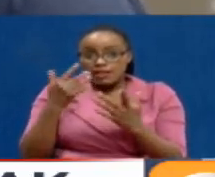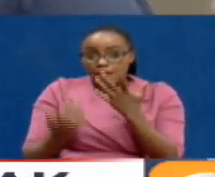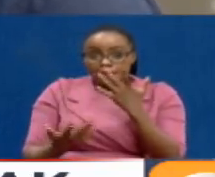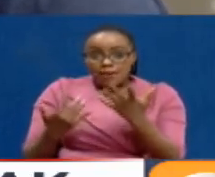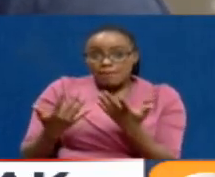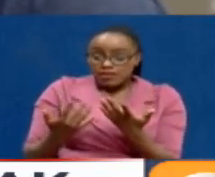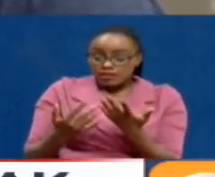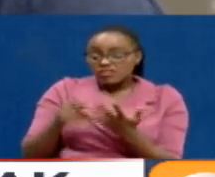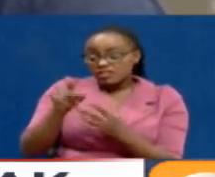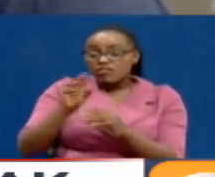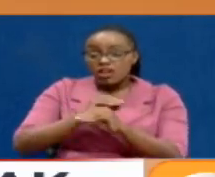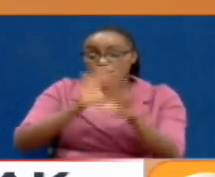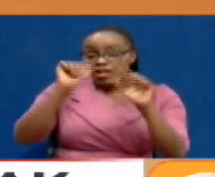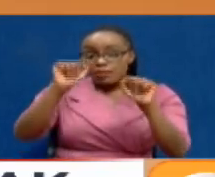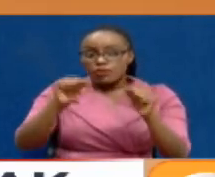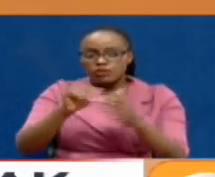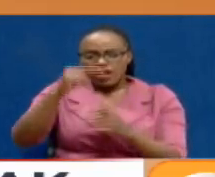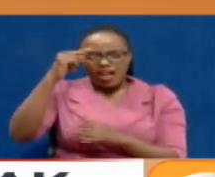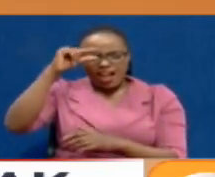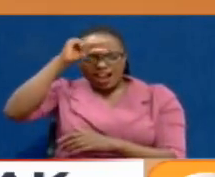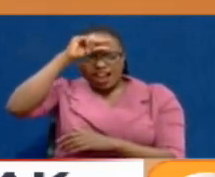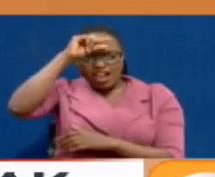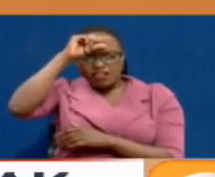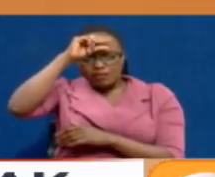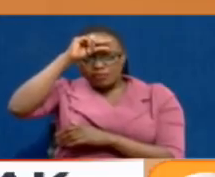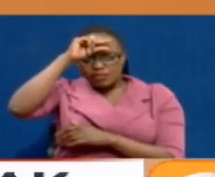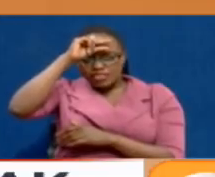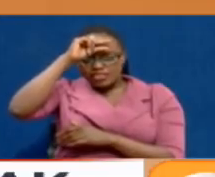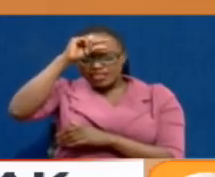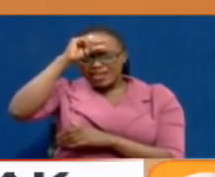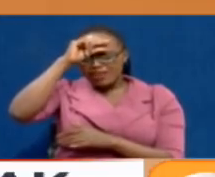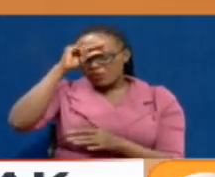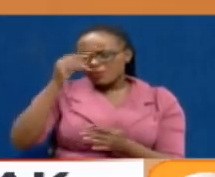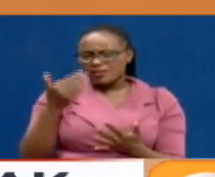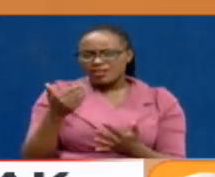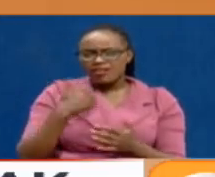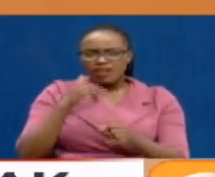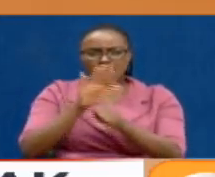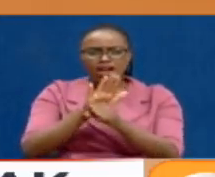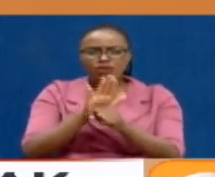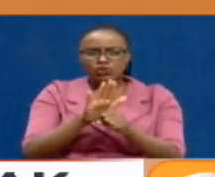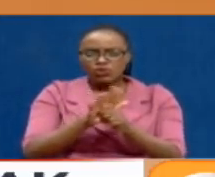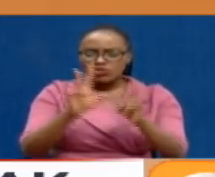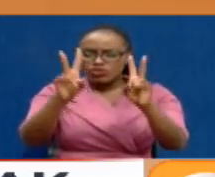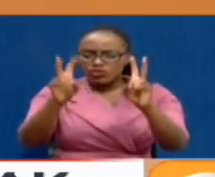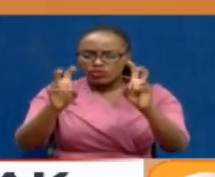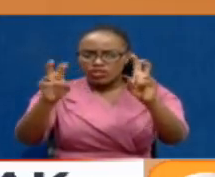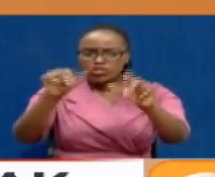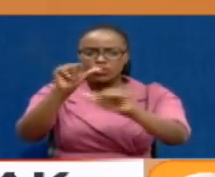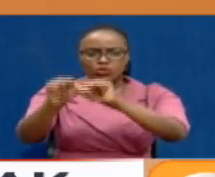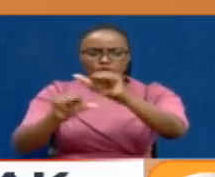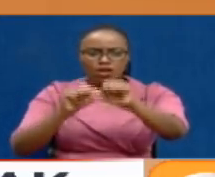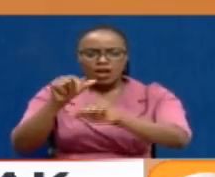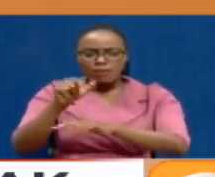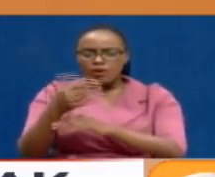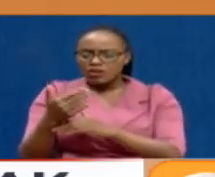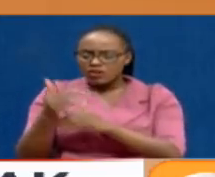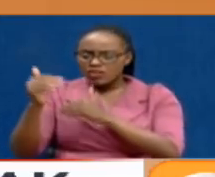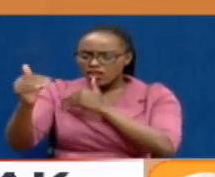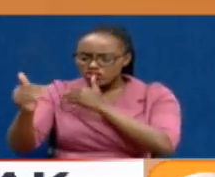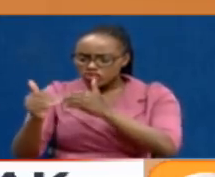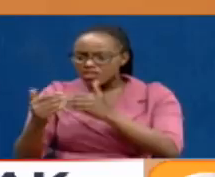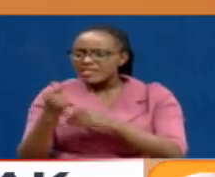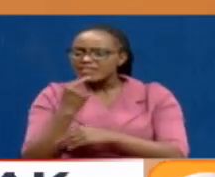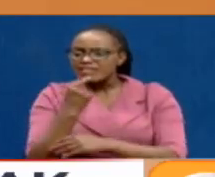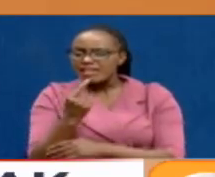Maybe Oluga can clarify. I think the government, again, there is a lot of issues surrounding disclosure